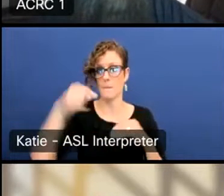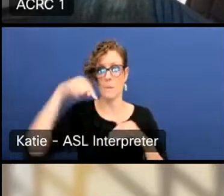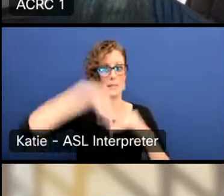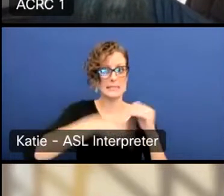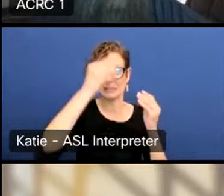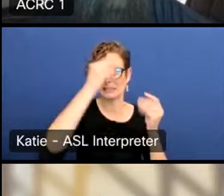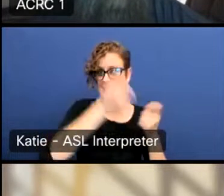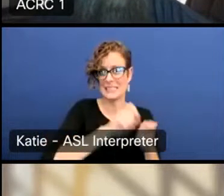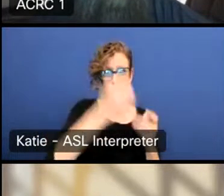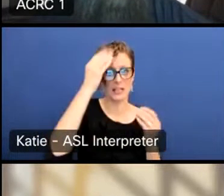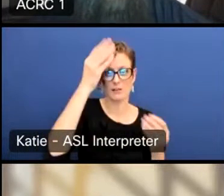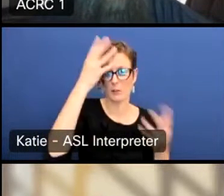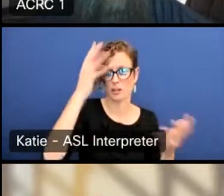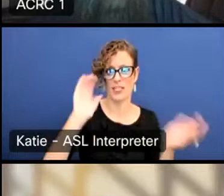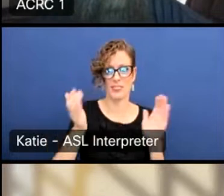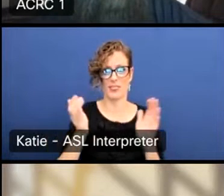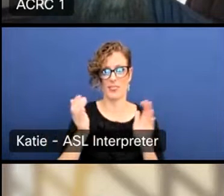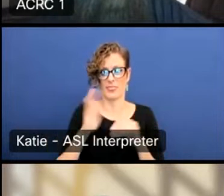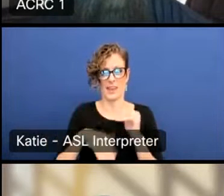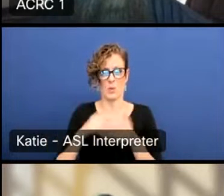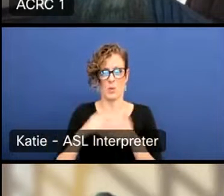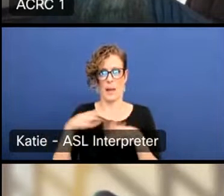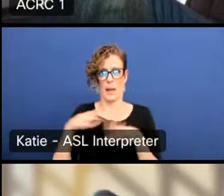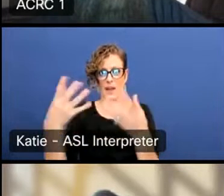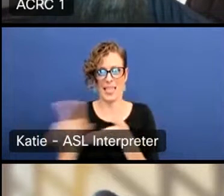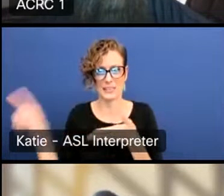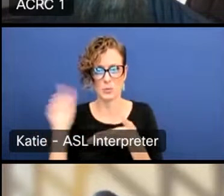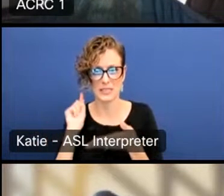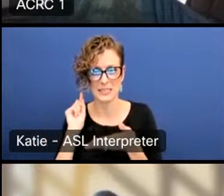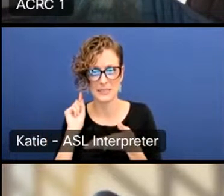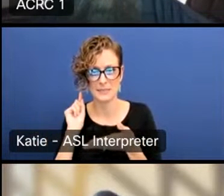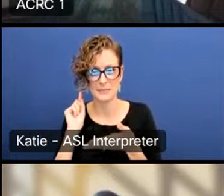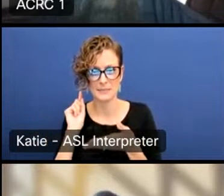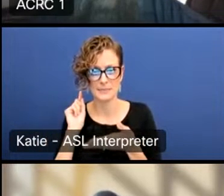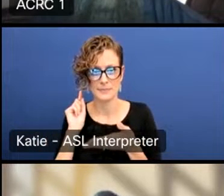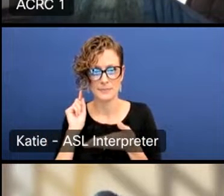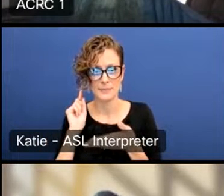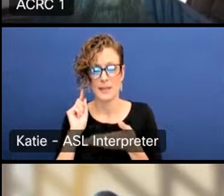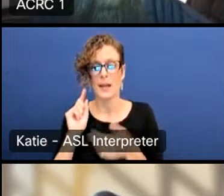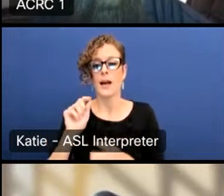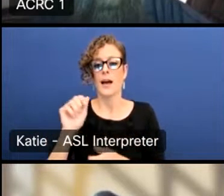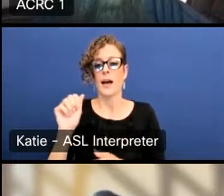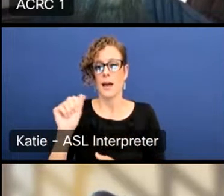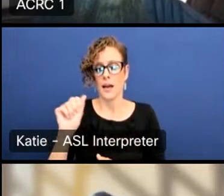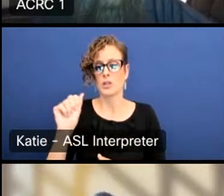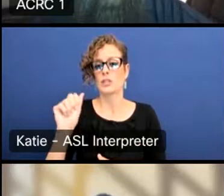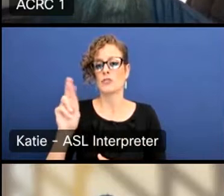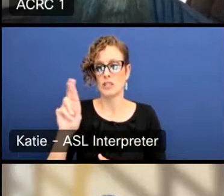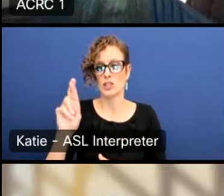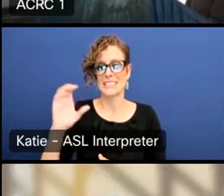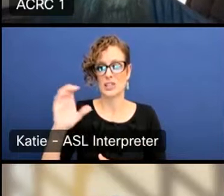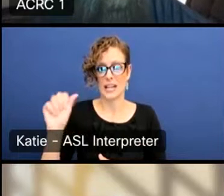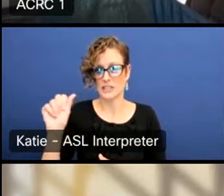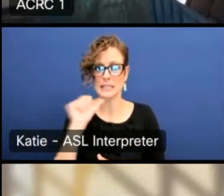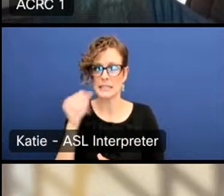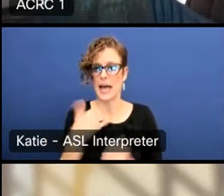than what I provided last week, which is, I'm going to be mindful of acronyms. The Association of Regional Center Agencies does not have